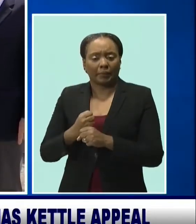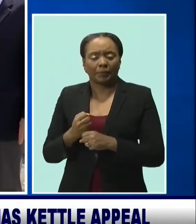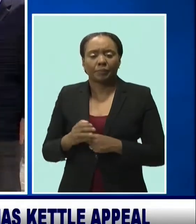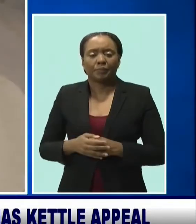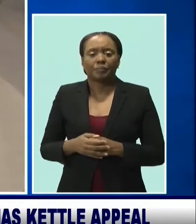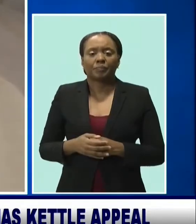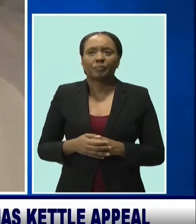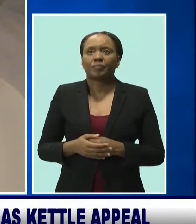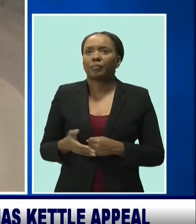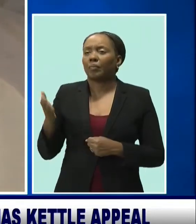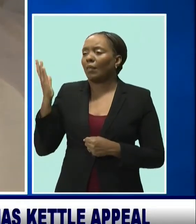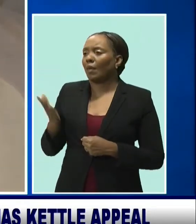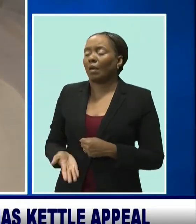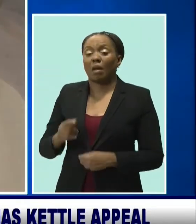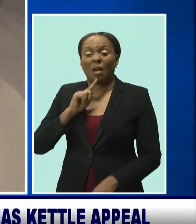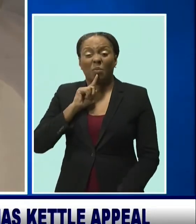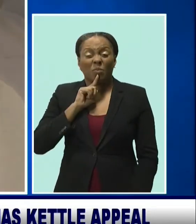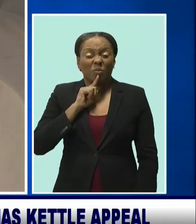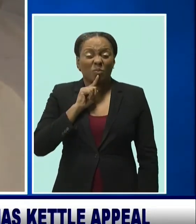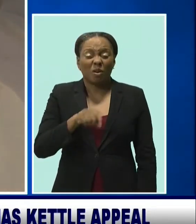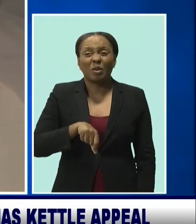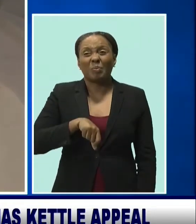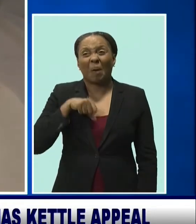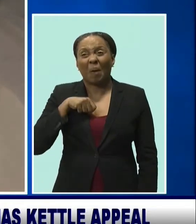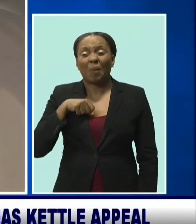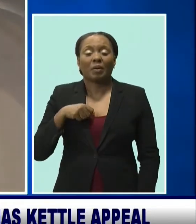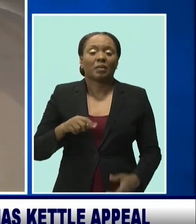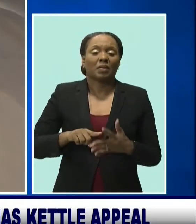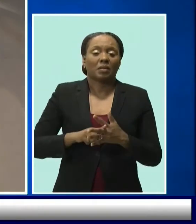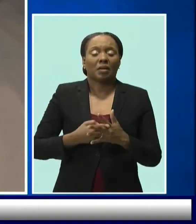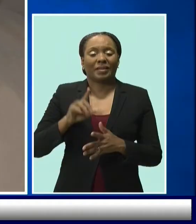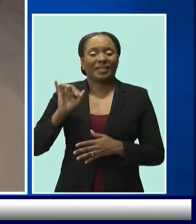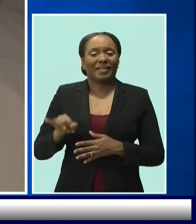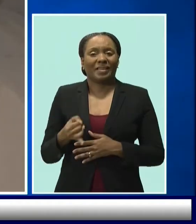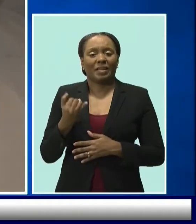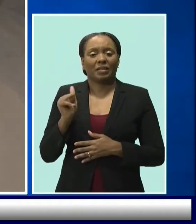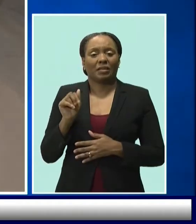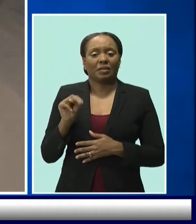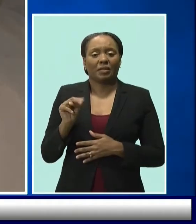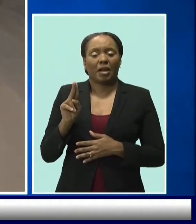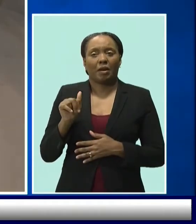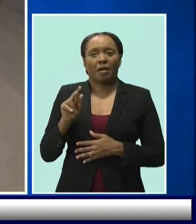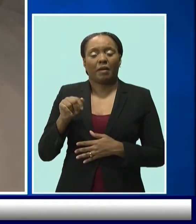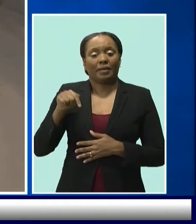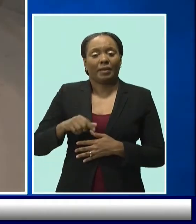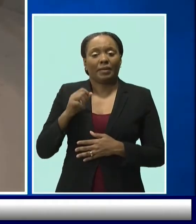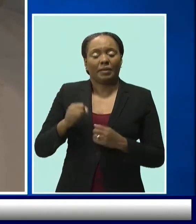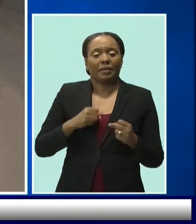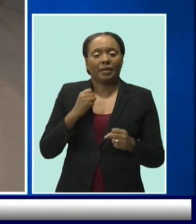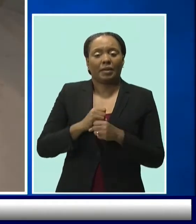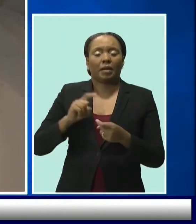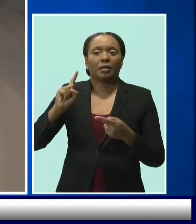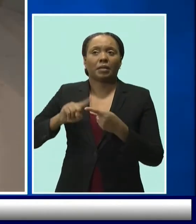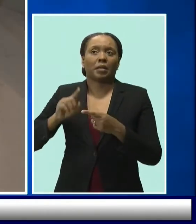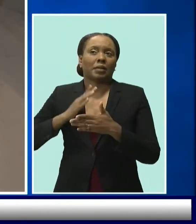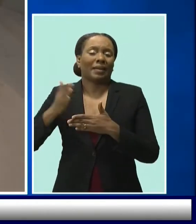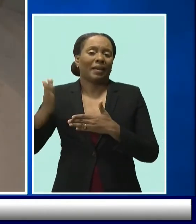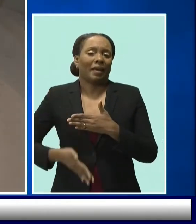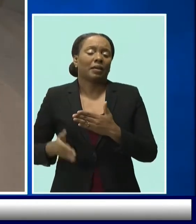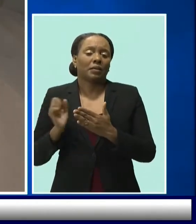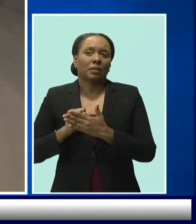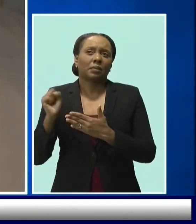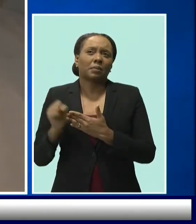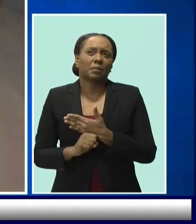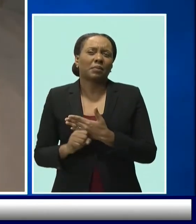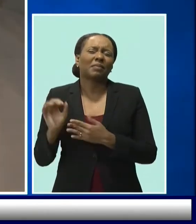am very, very, very proud to say that from January this year to the end of September this year, which